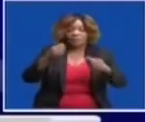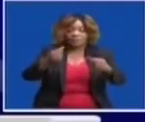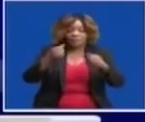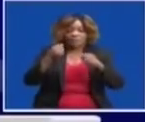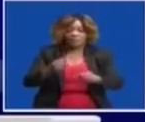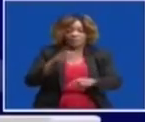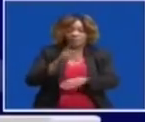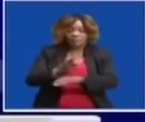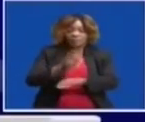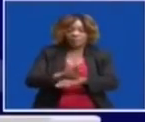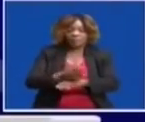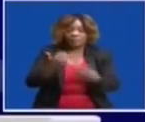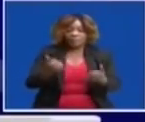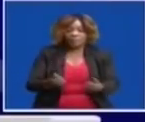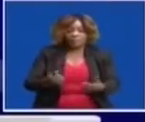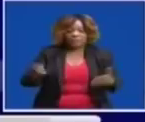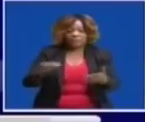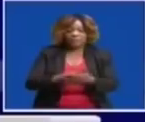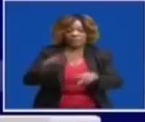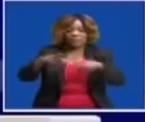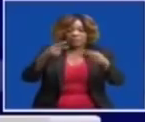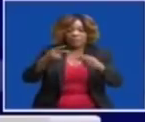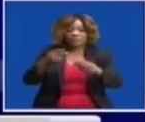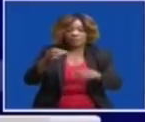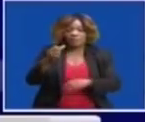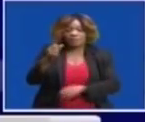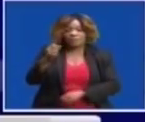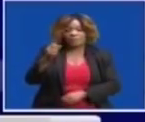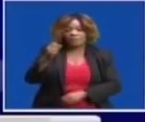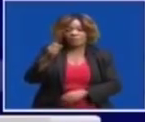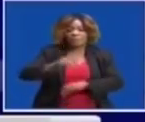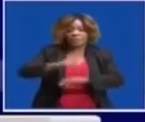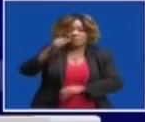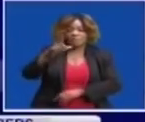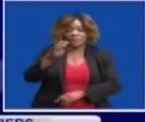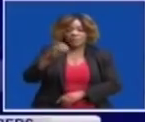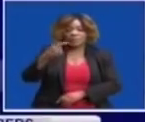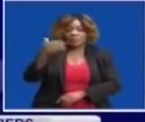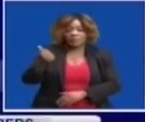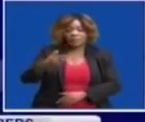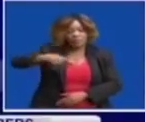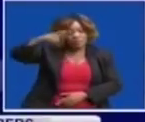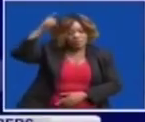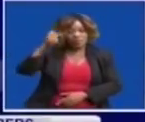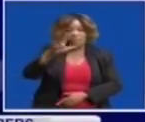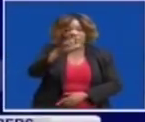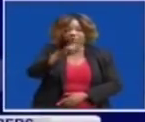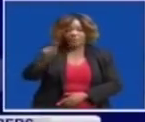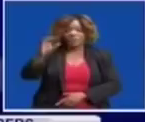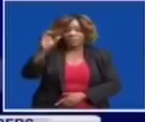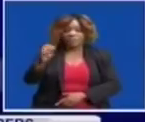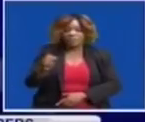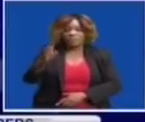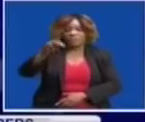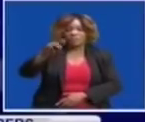strong warning after thrashing a newly promoted Super League side Prison Leopards by 3-0 at Shinde Stadium